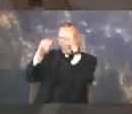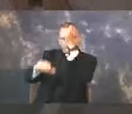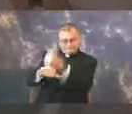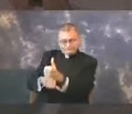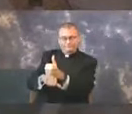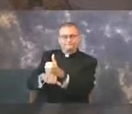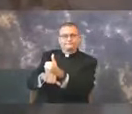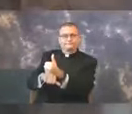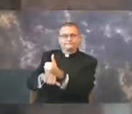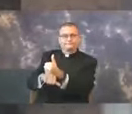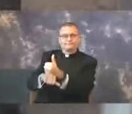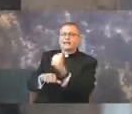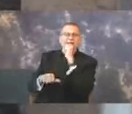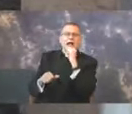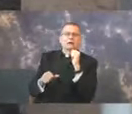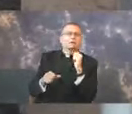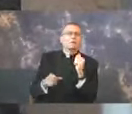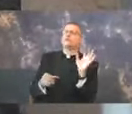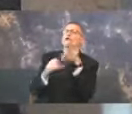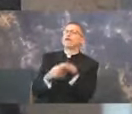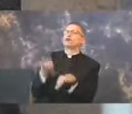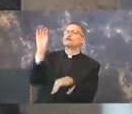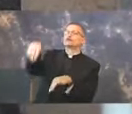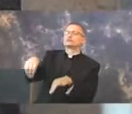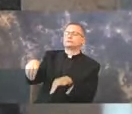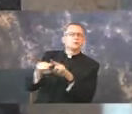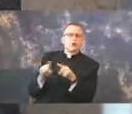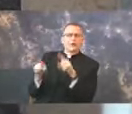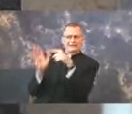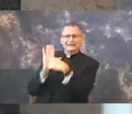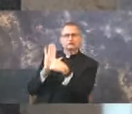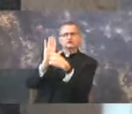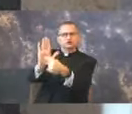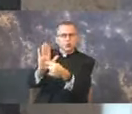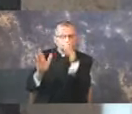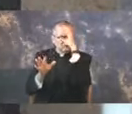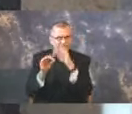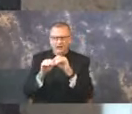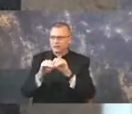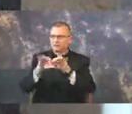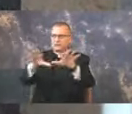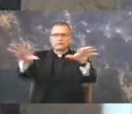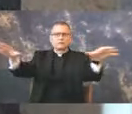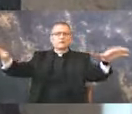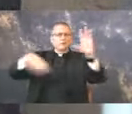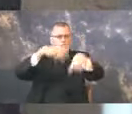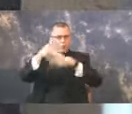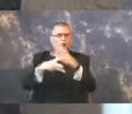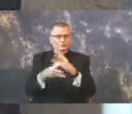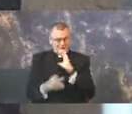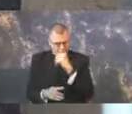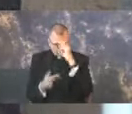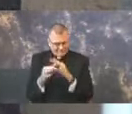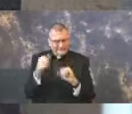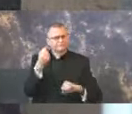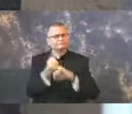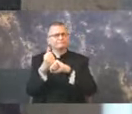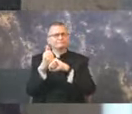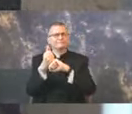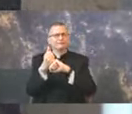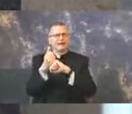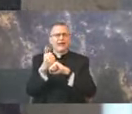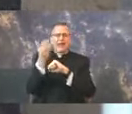elected leader. He's the chief witness to the faith of all time, to our faith. And he's the bearer of a